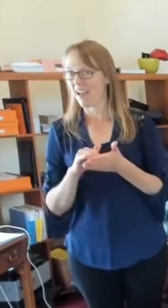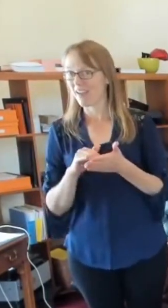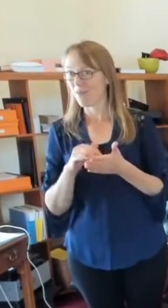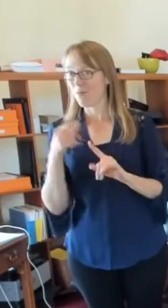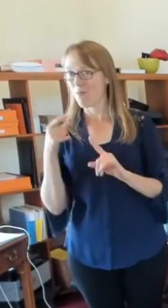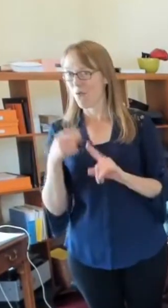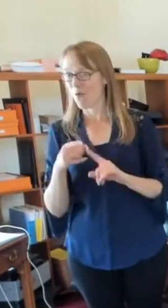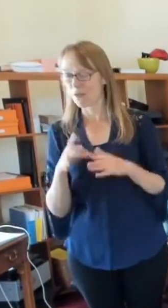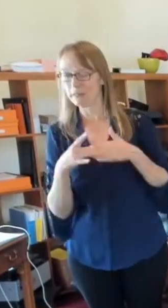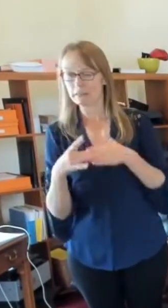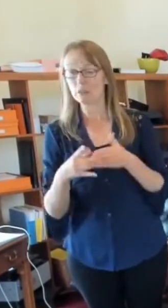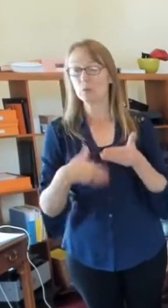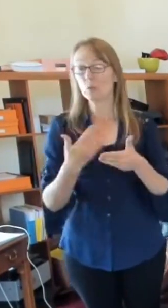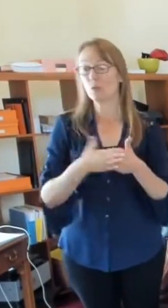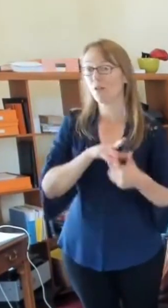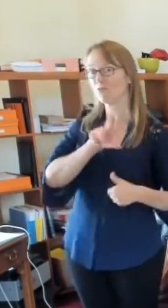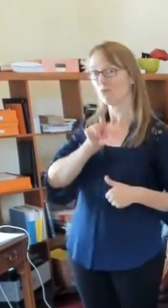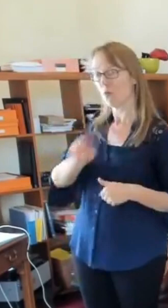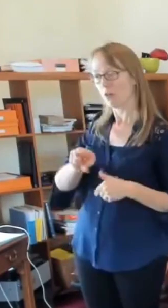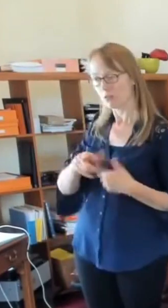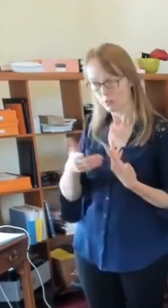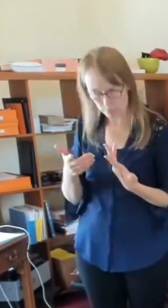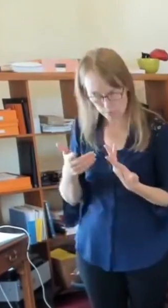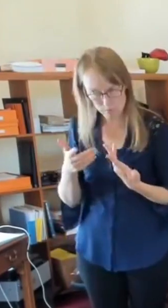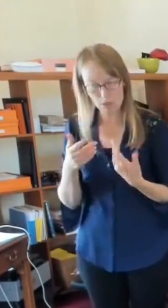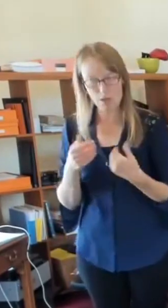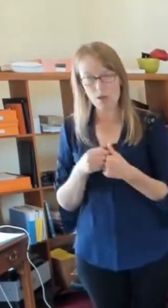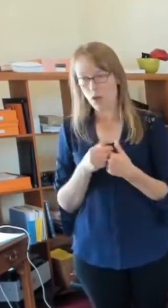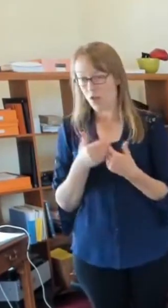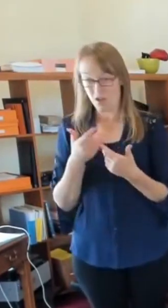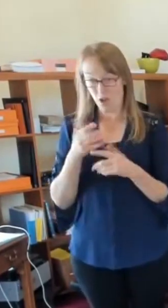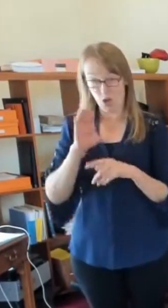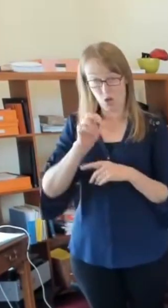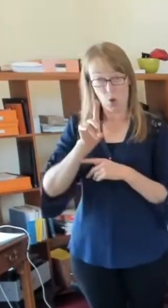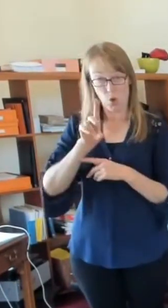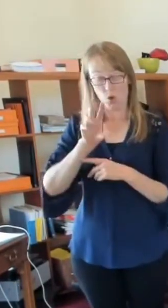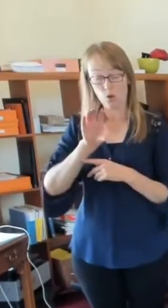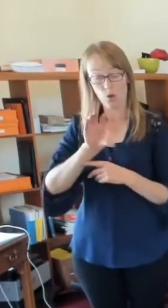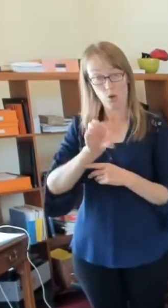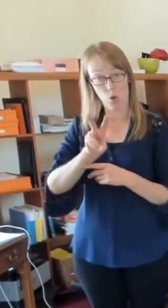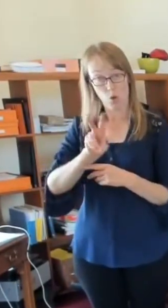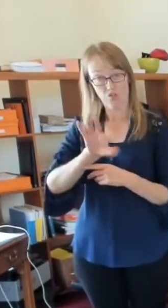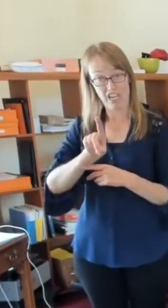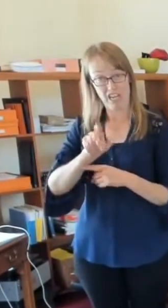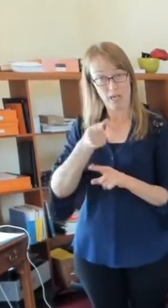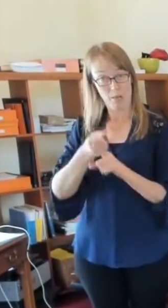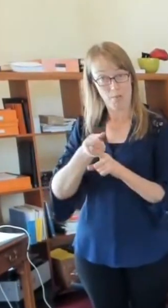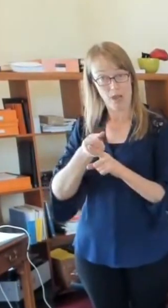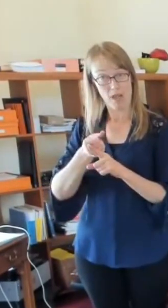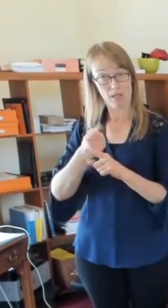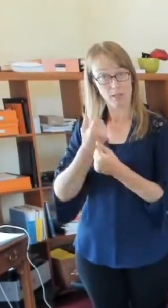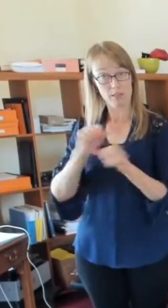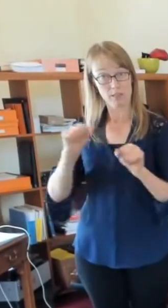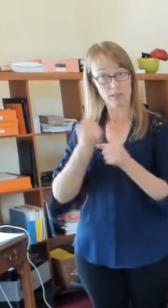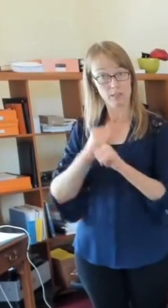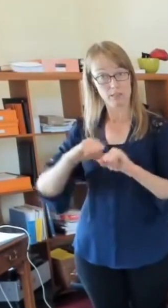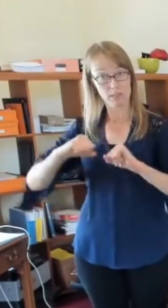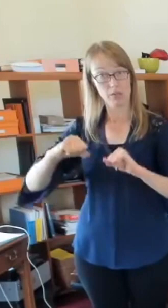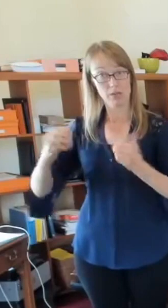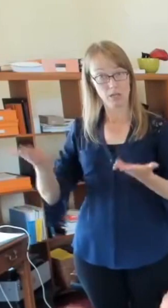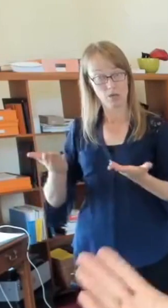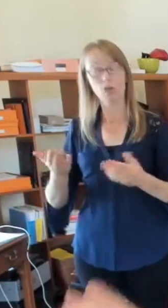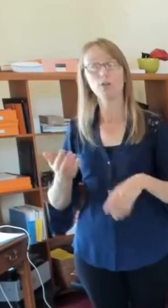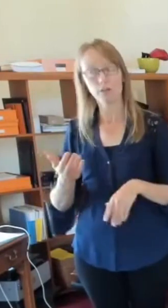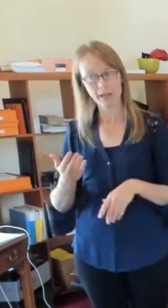not going to your office in downtown. So you're not out on the street going to lunch or staying even after